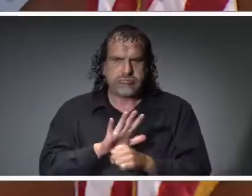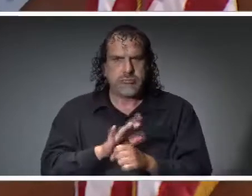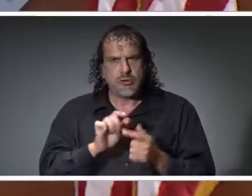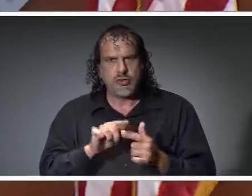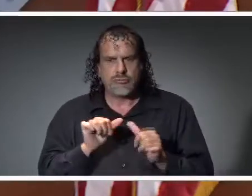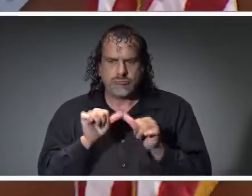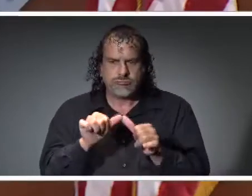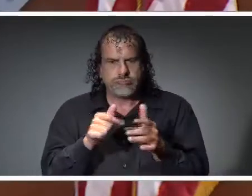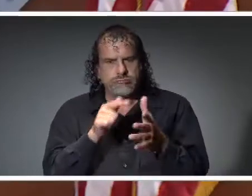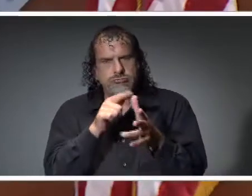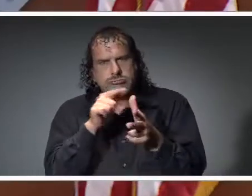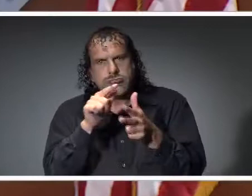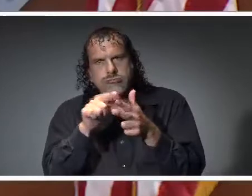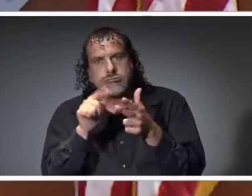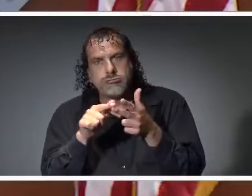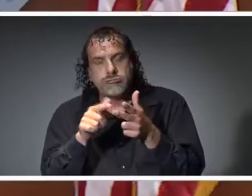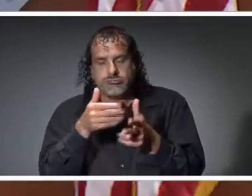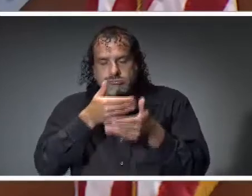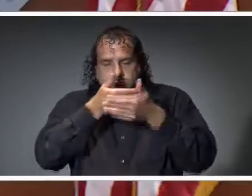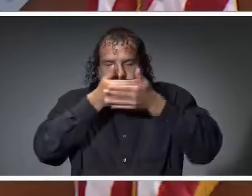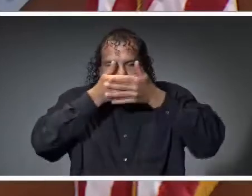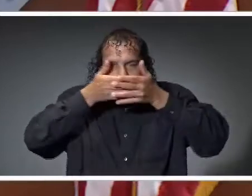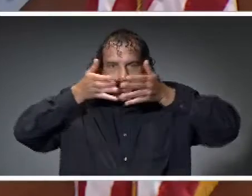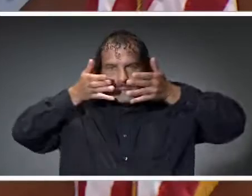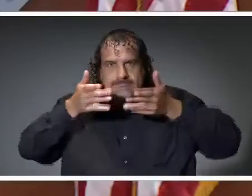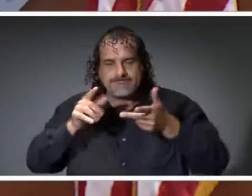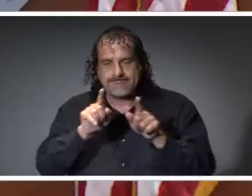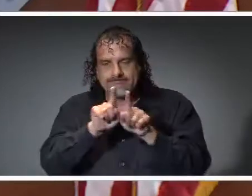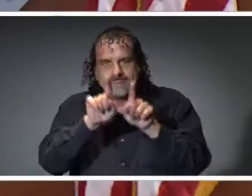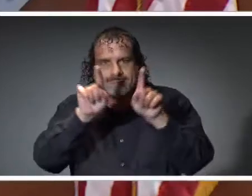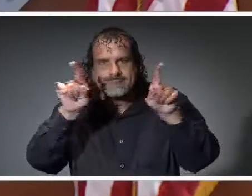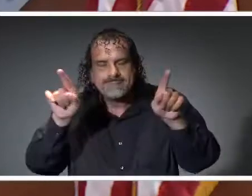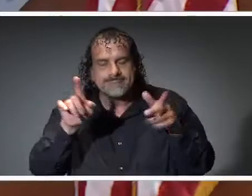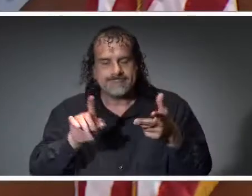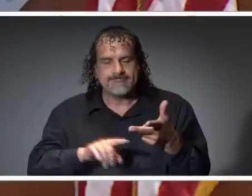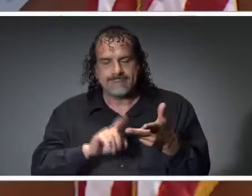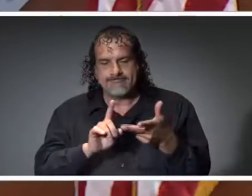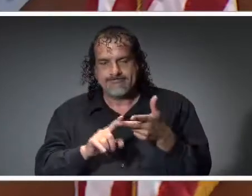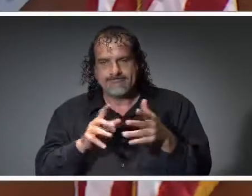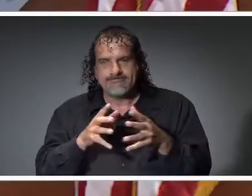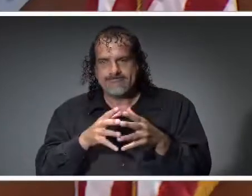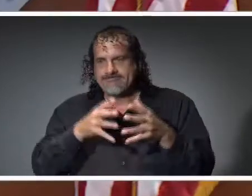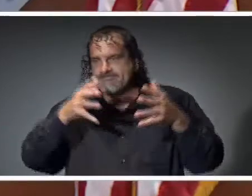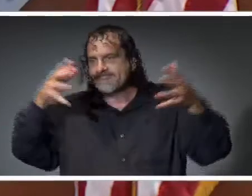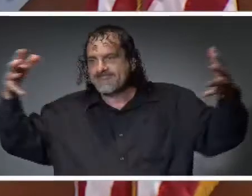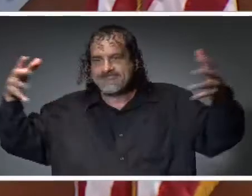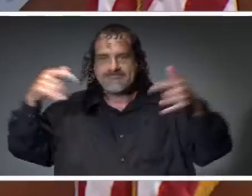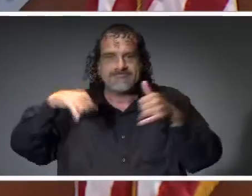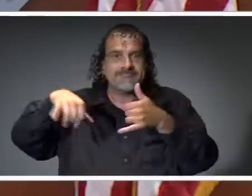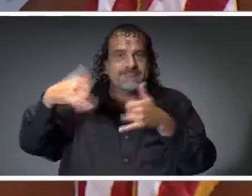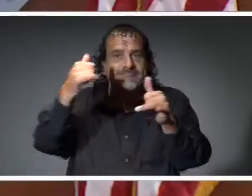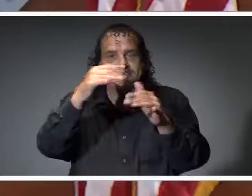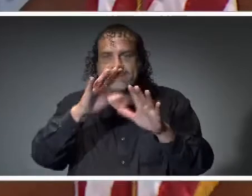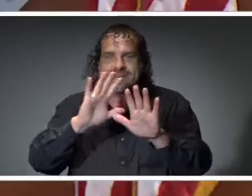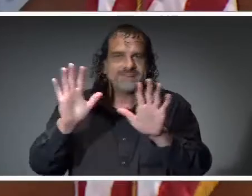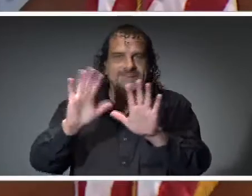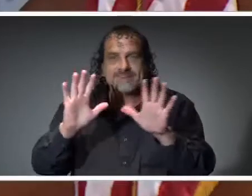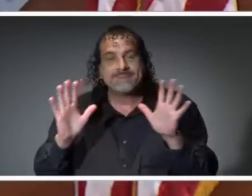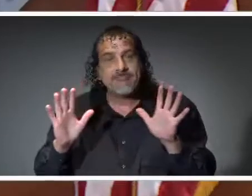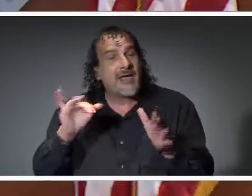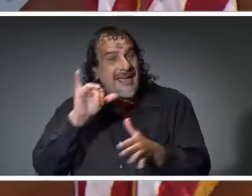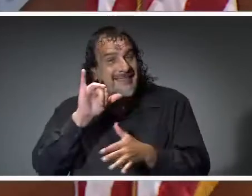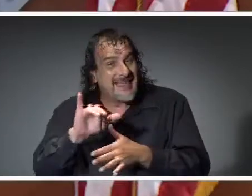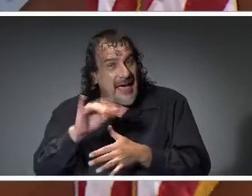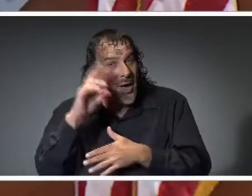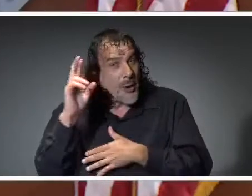things. Little things like wearing a mask, staying 6 feet apart, avoiding large gatherings. It is because